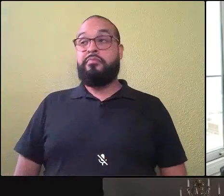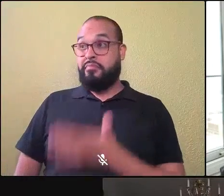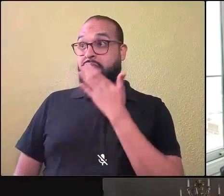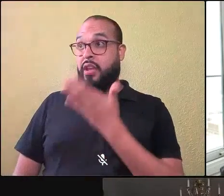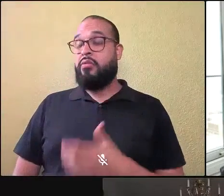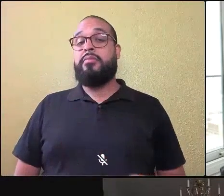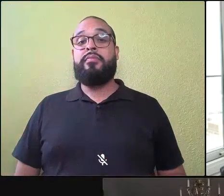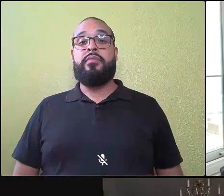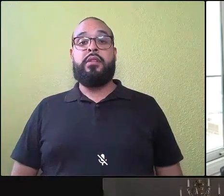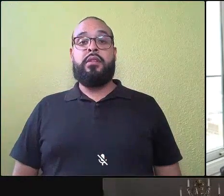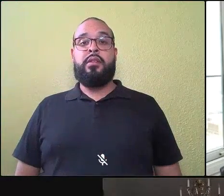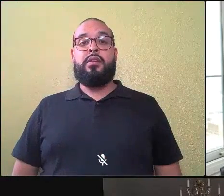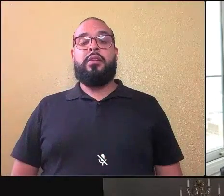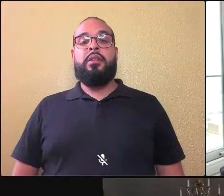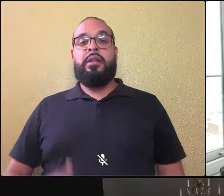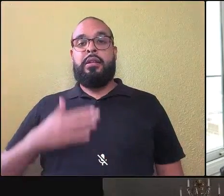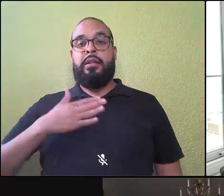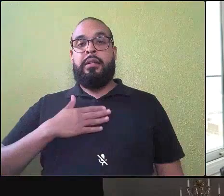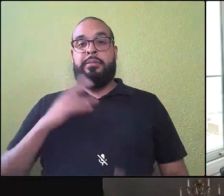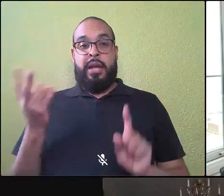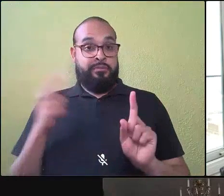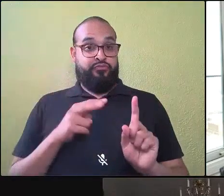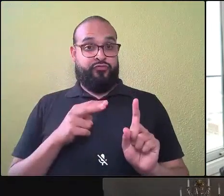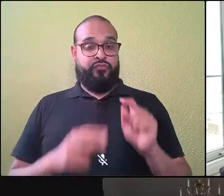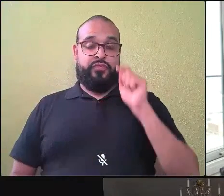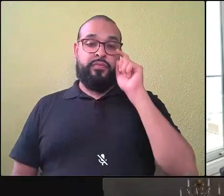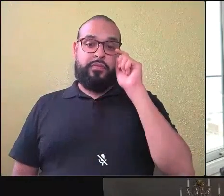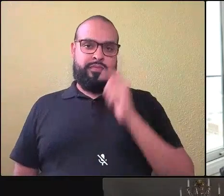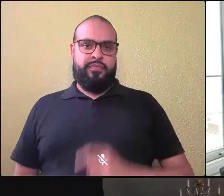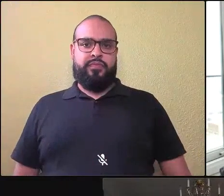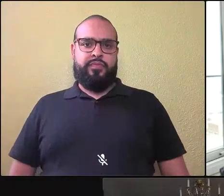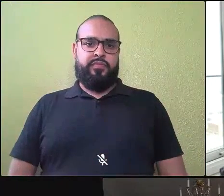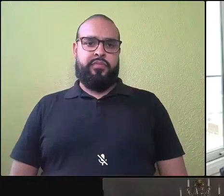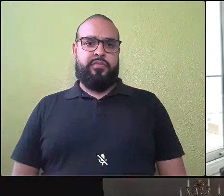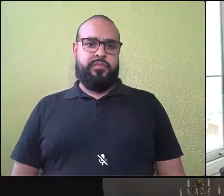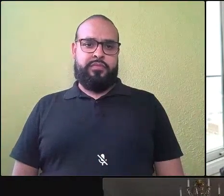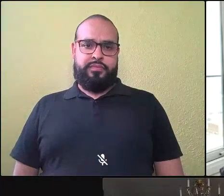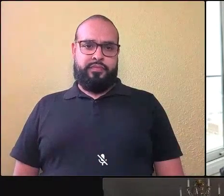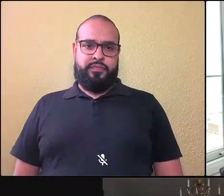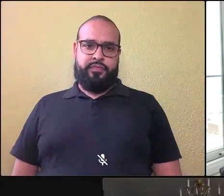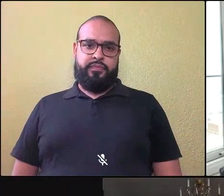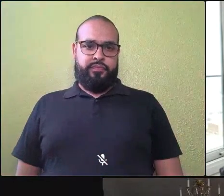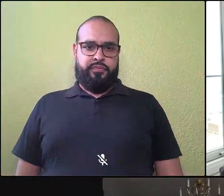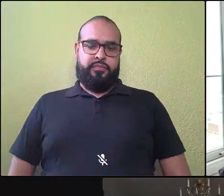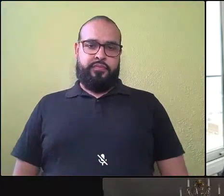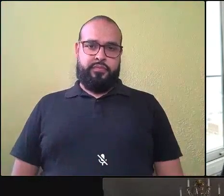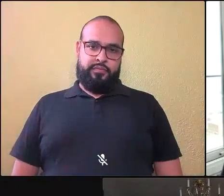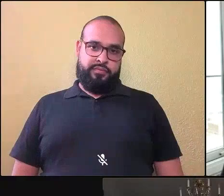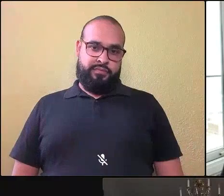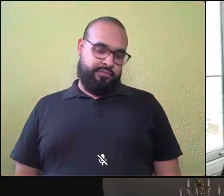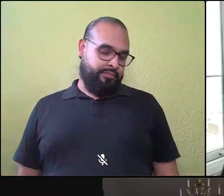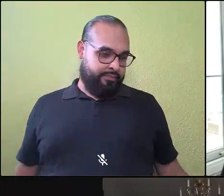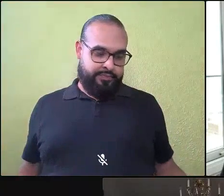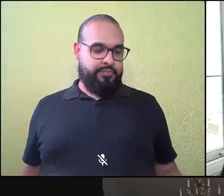From my perspective, I don't know that I run like organized enough